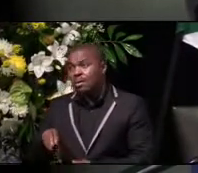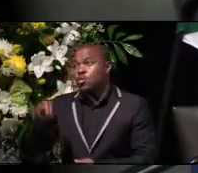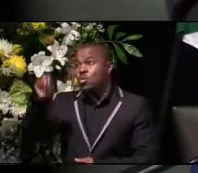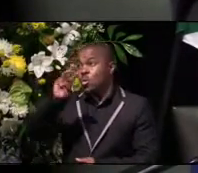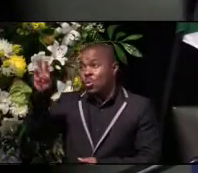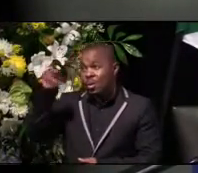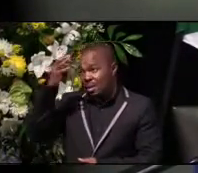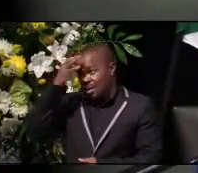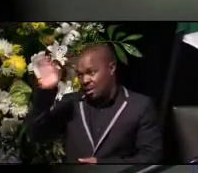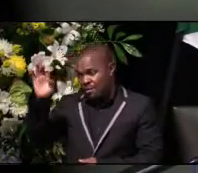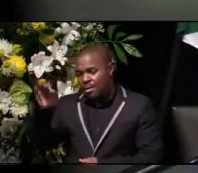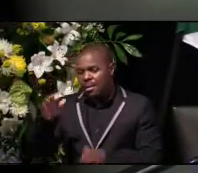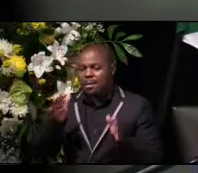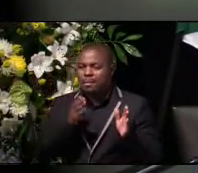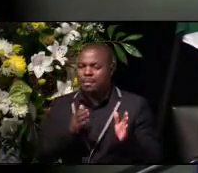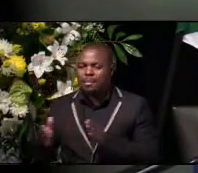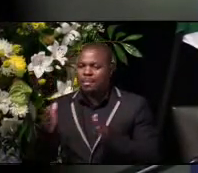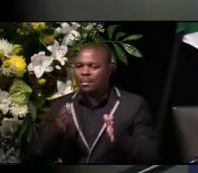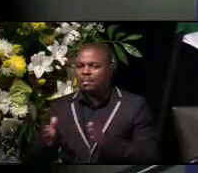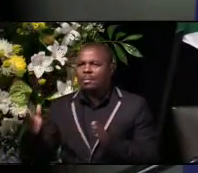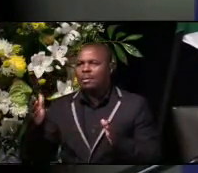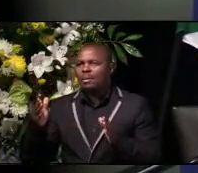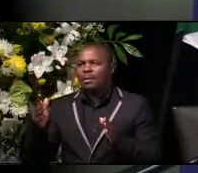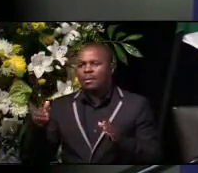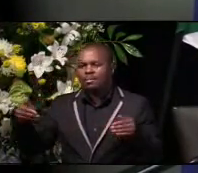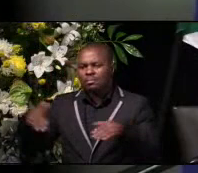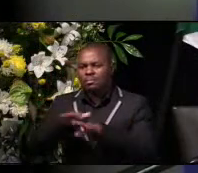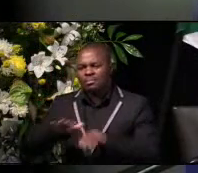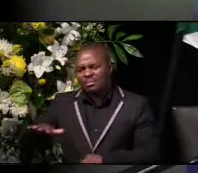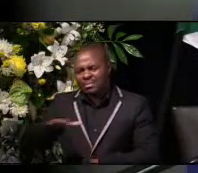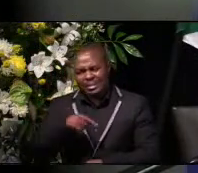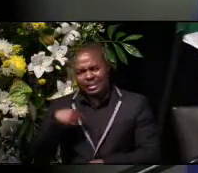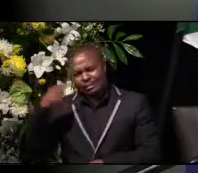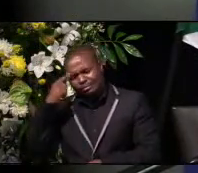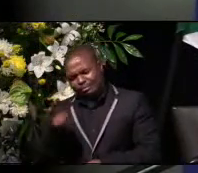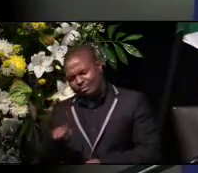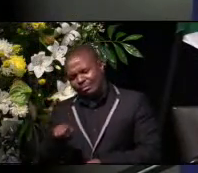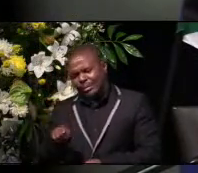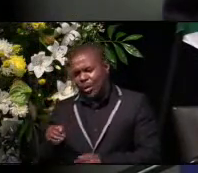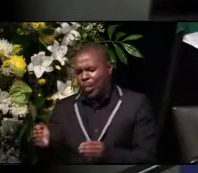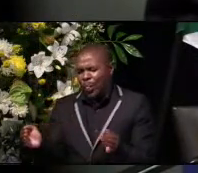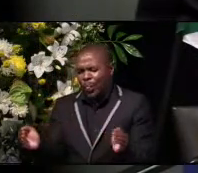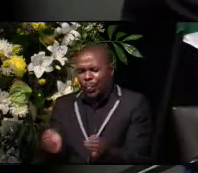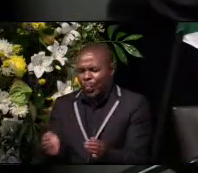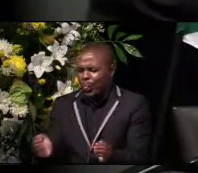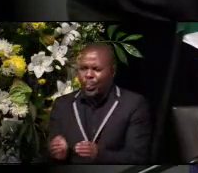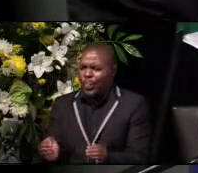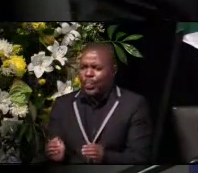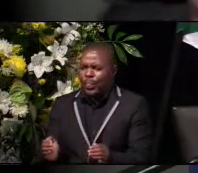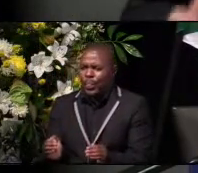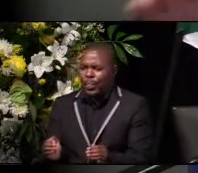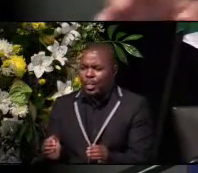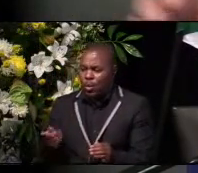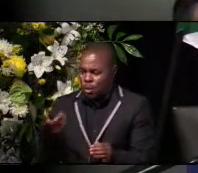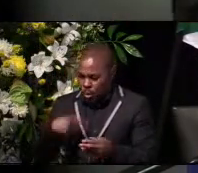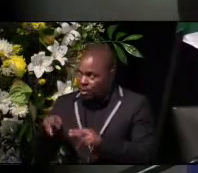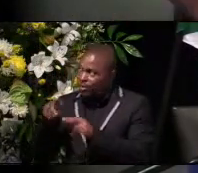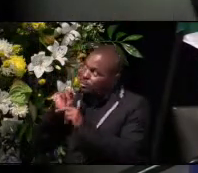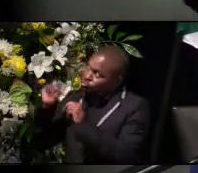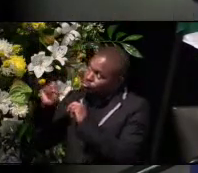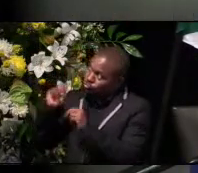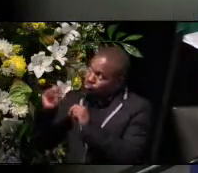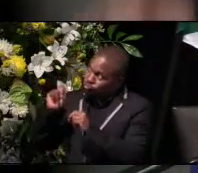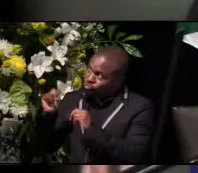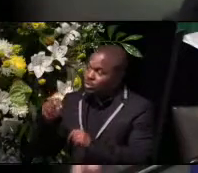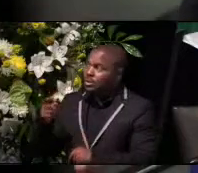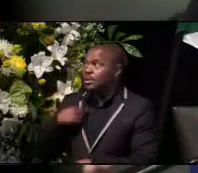prepared a burial place Samuel van founded a bit too small and there were negotiations done and we said no okay we